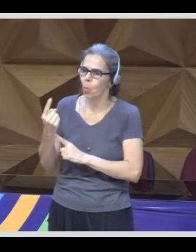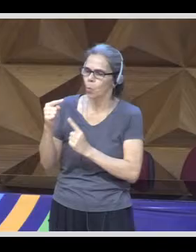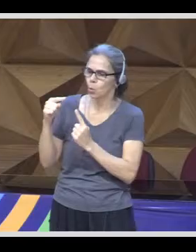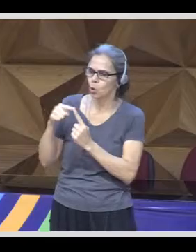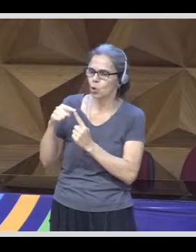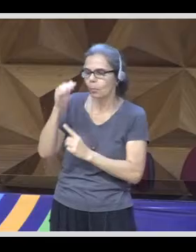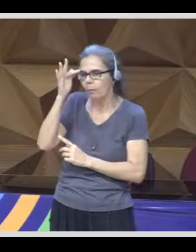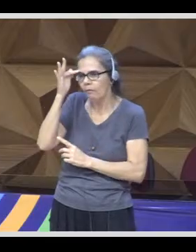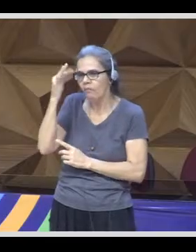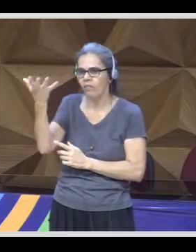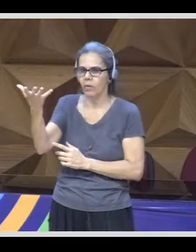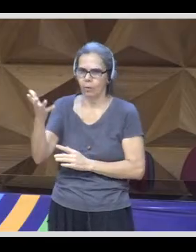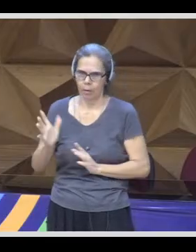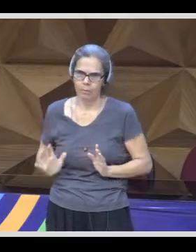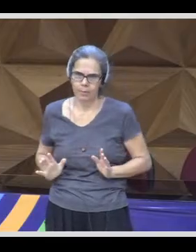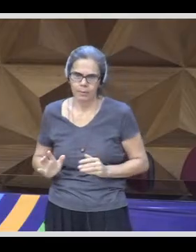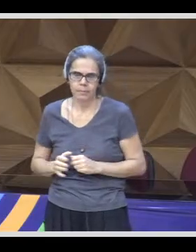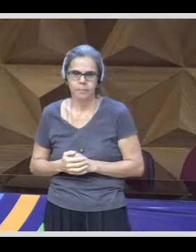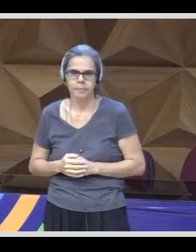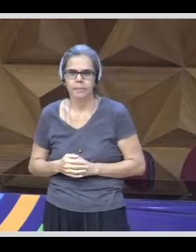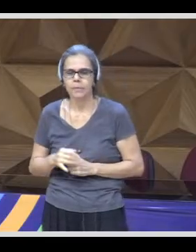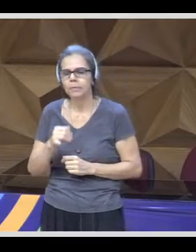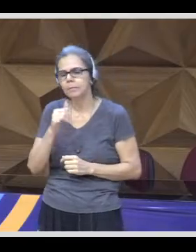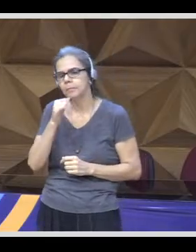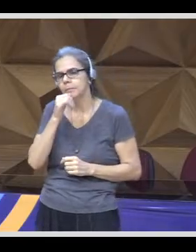which is the case study that I'm going to talk about.